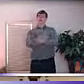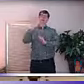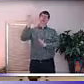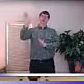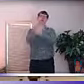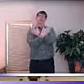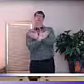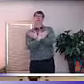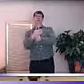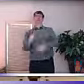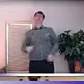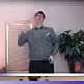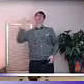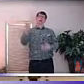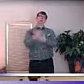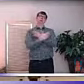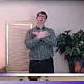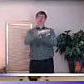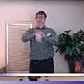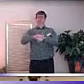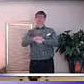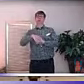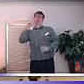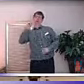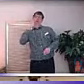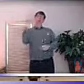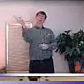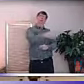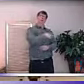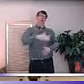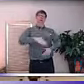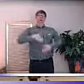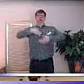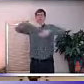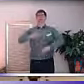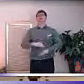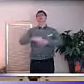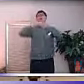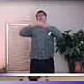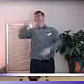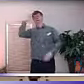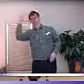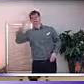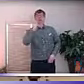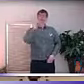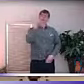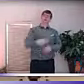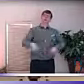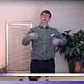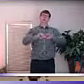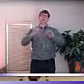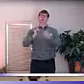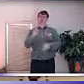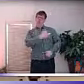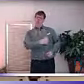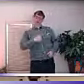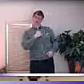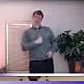love, expressing that peace, that we are joy-filled, knowing our true authentic